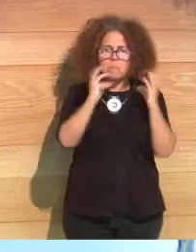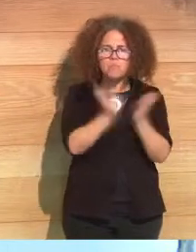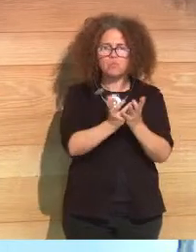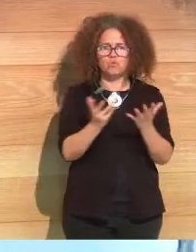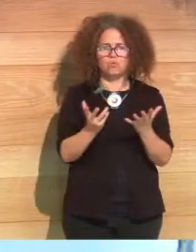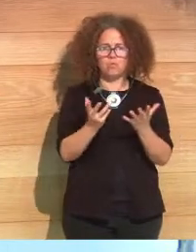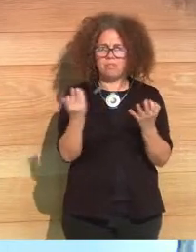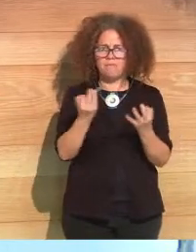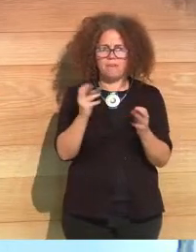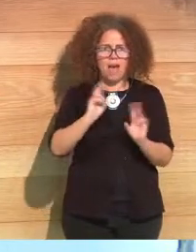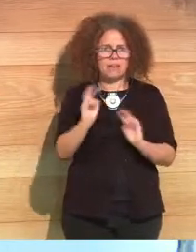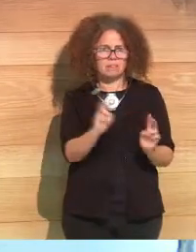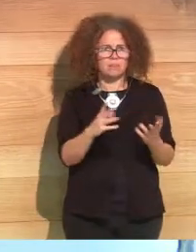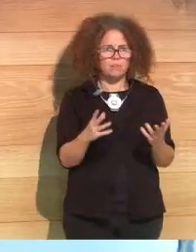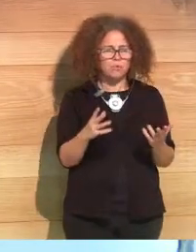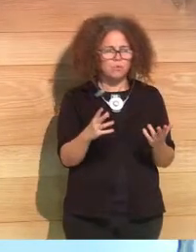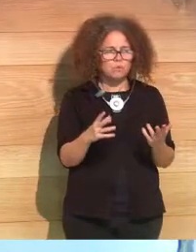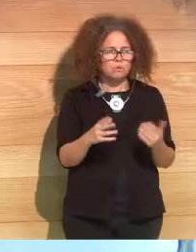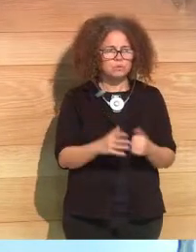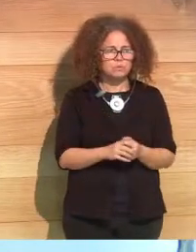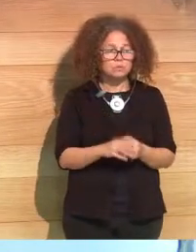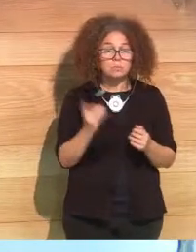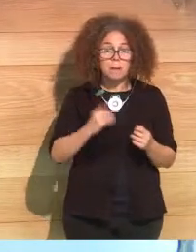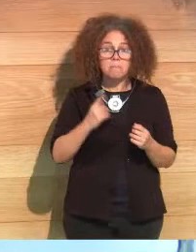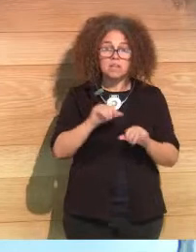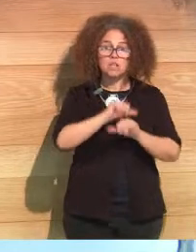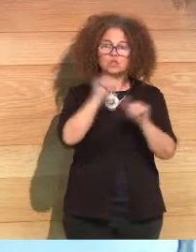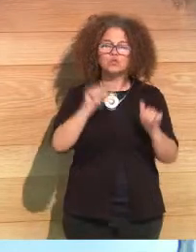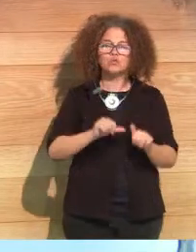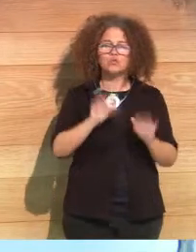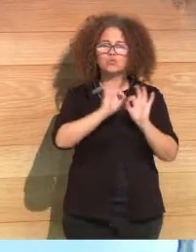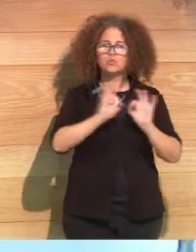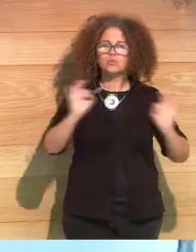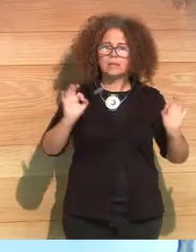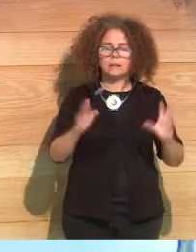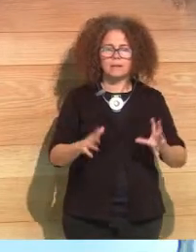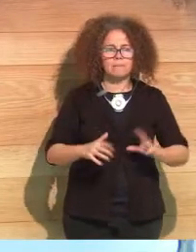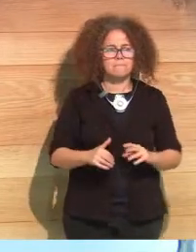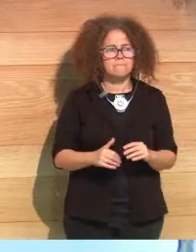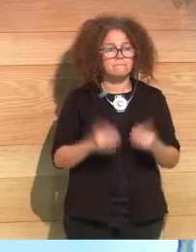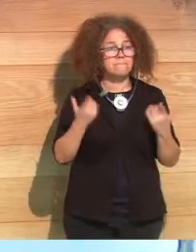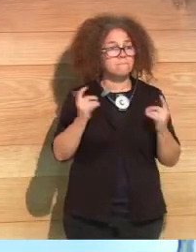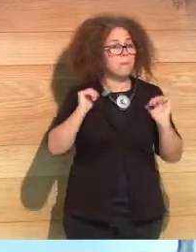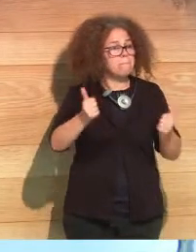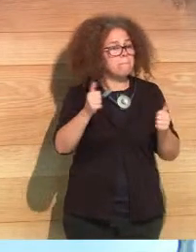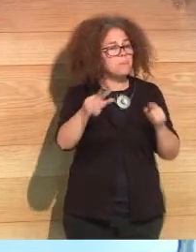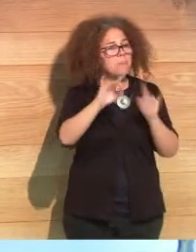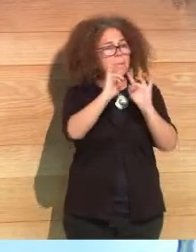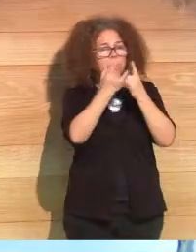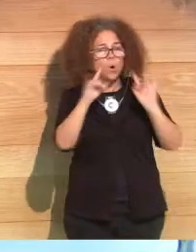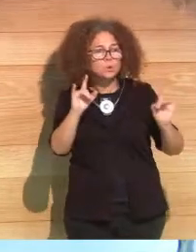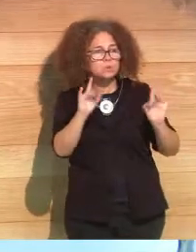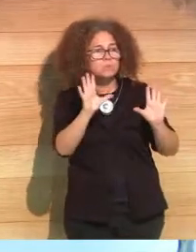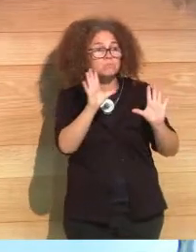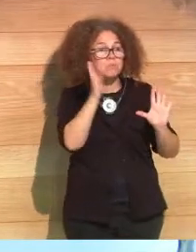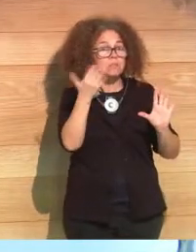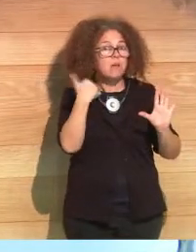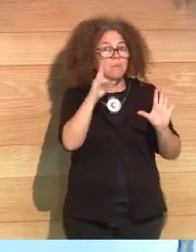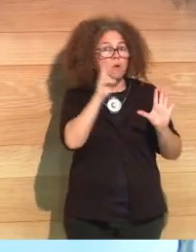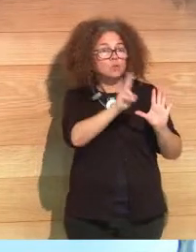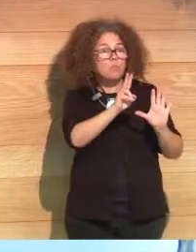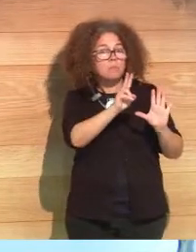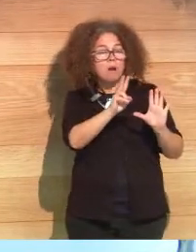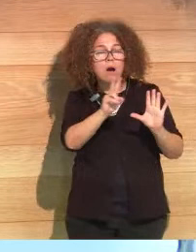do it quite gently by starting with this beautiful laser lit forest. But then you're facing this mine that